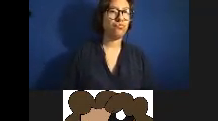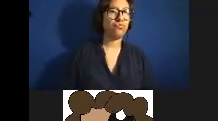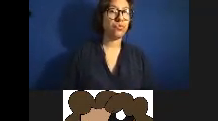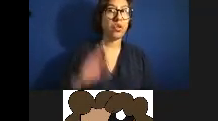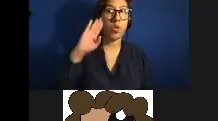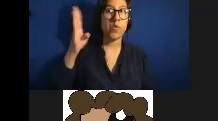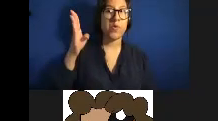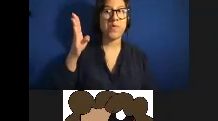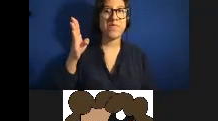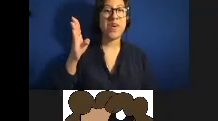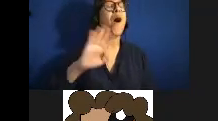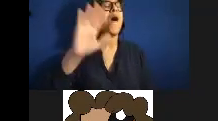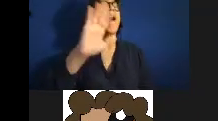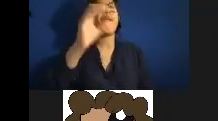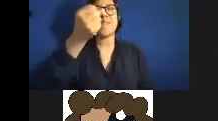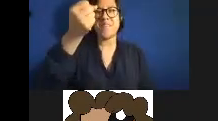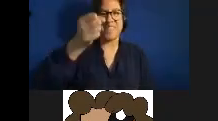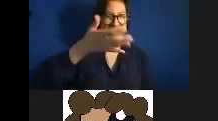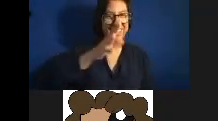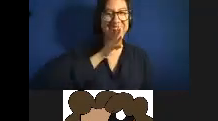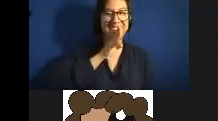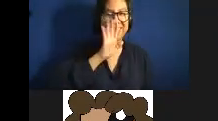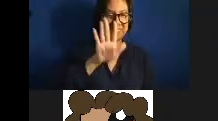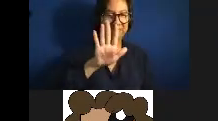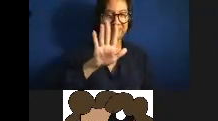Hello? Oh, well, let me talk.